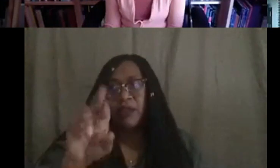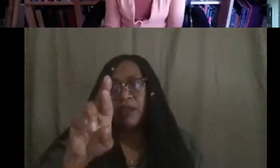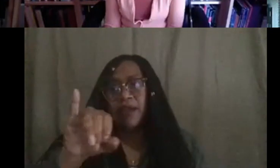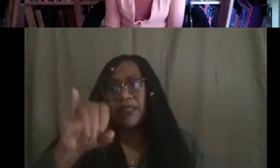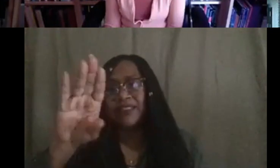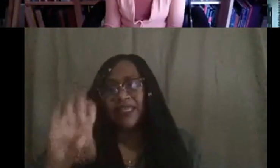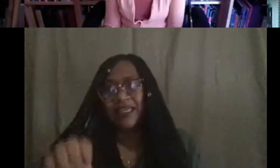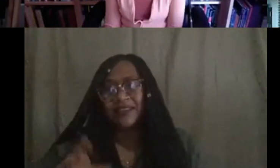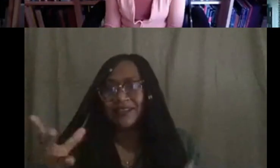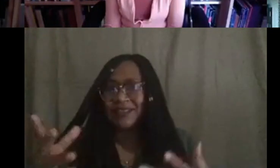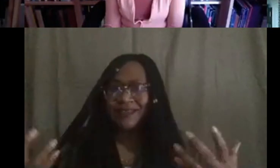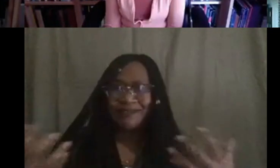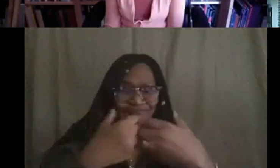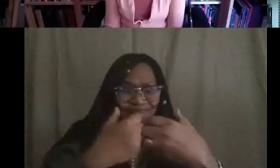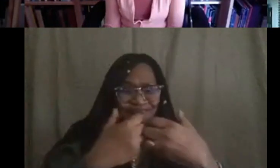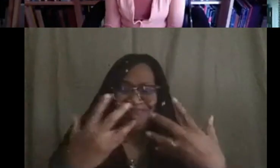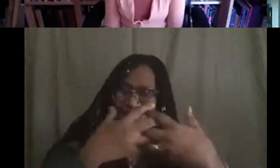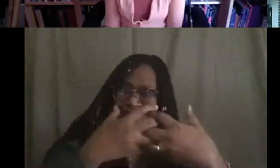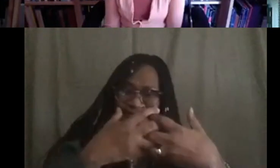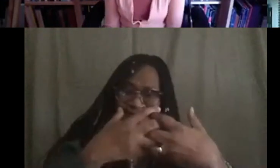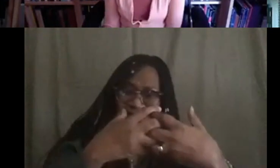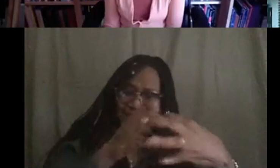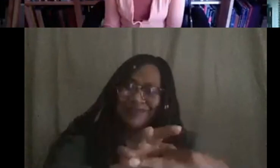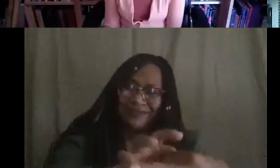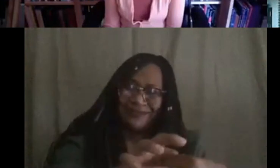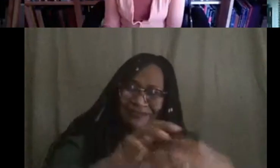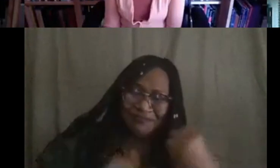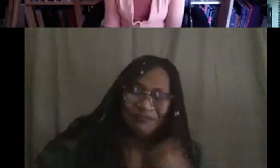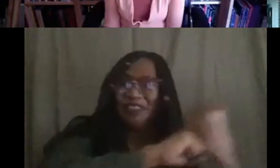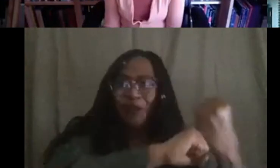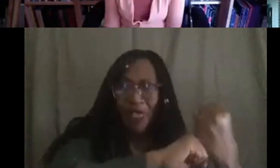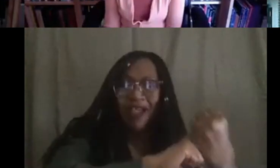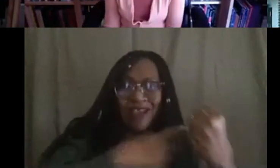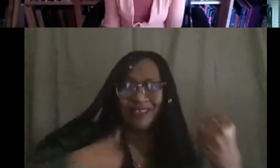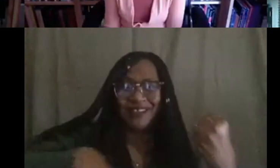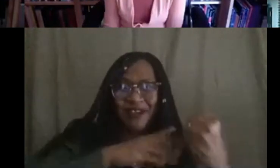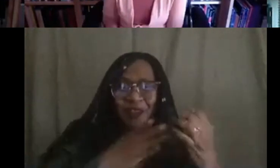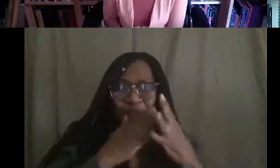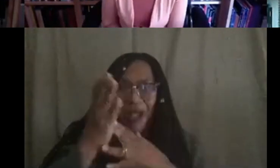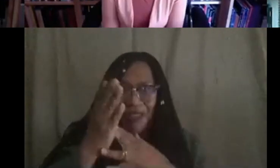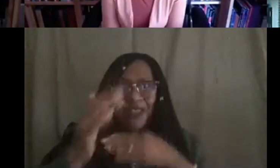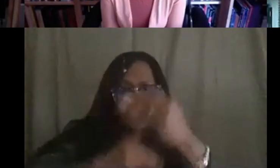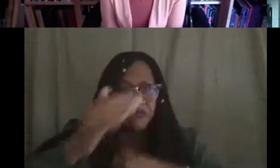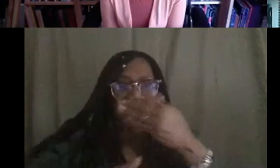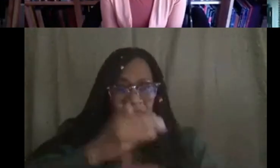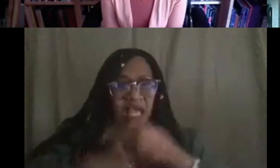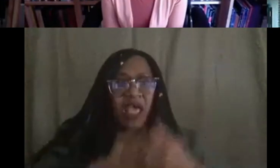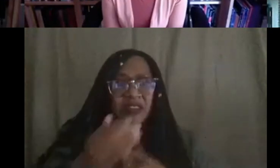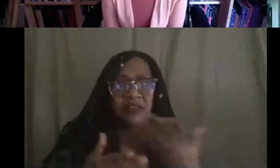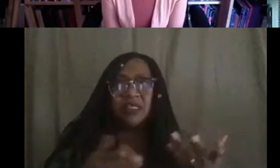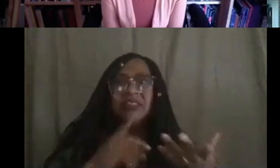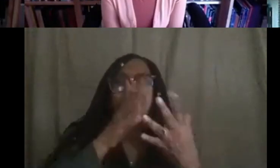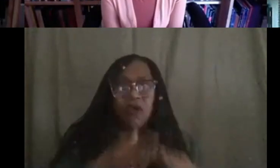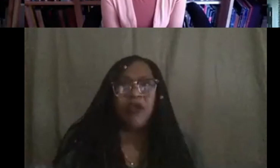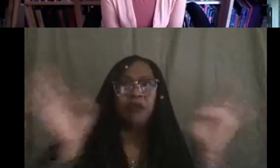you know, she's with us every day, I think, throughout this teaching. And, you know, I think it's been so important to